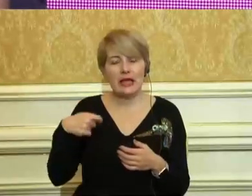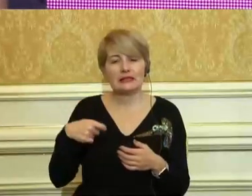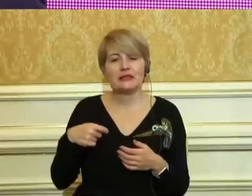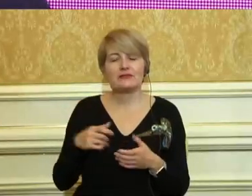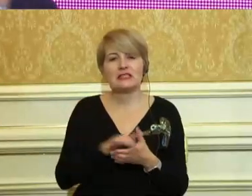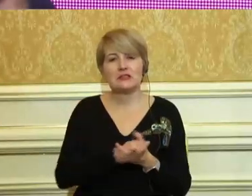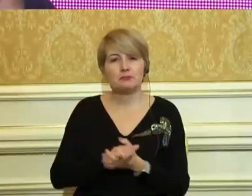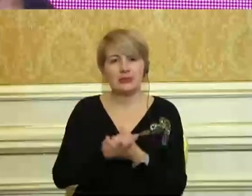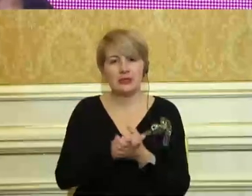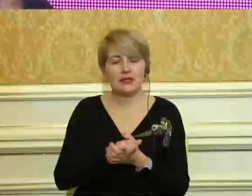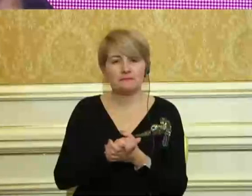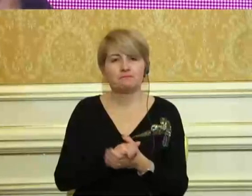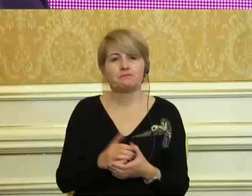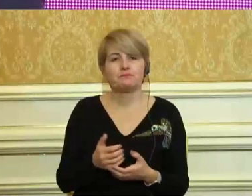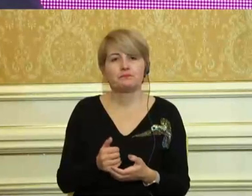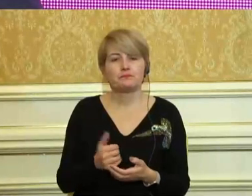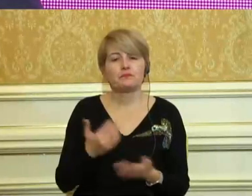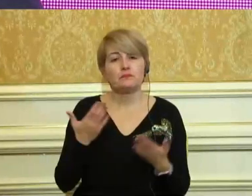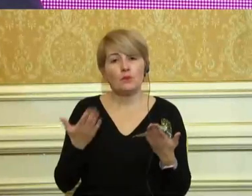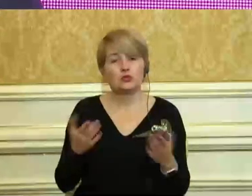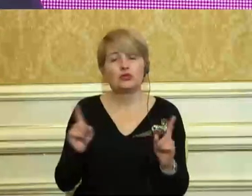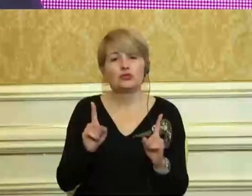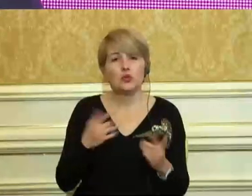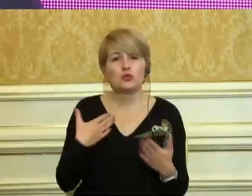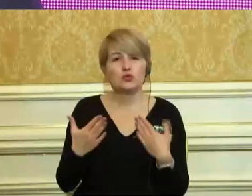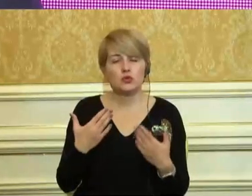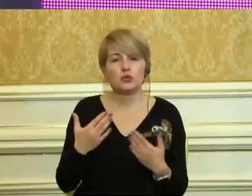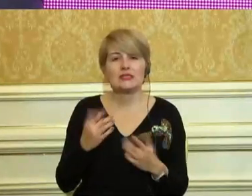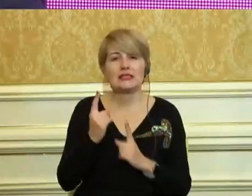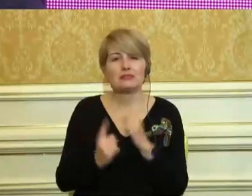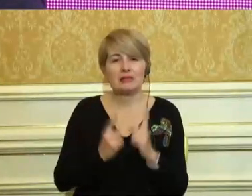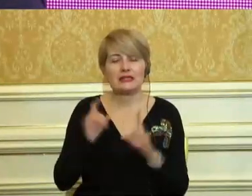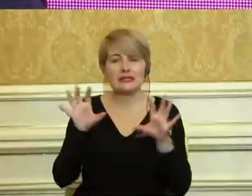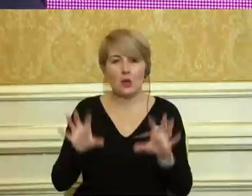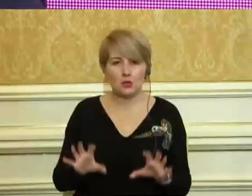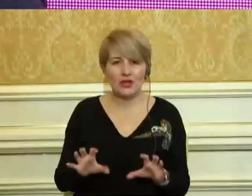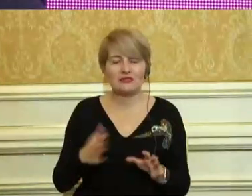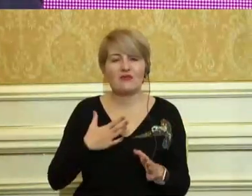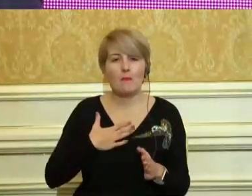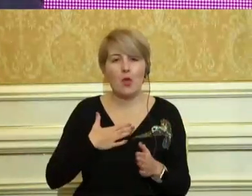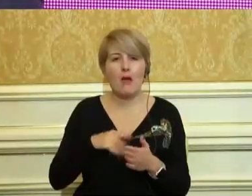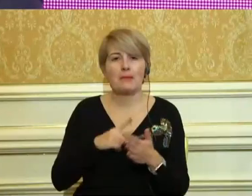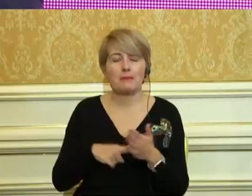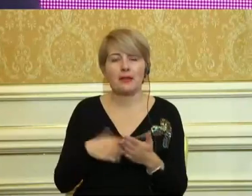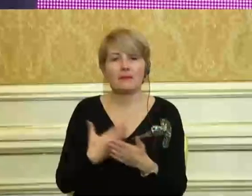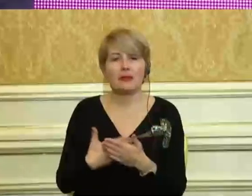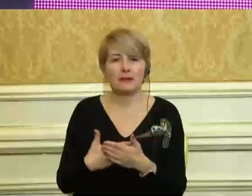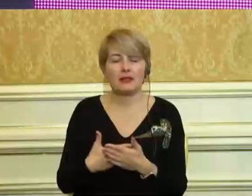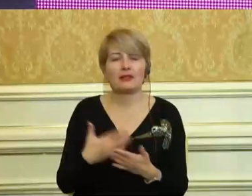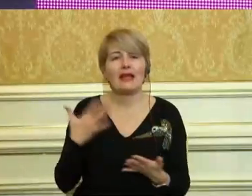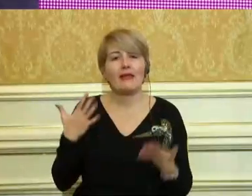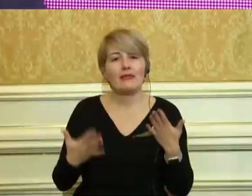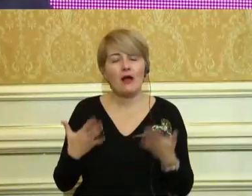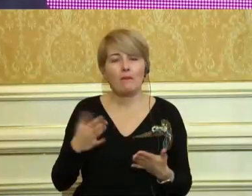being allies in terms of changing legislation. In my province, for example, if you were a woman counselor who was